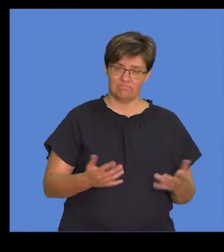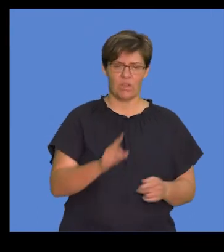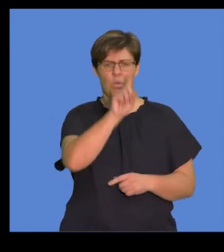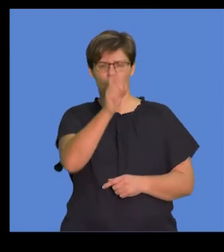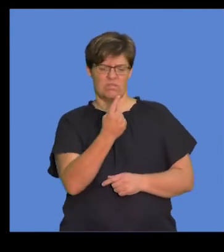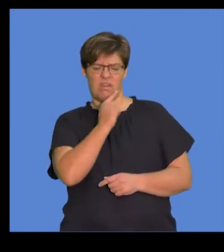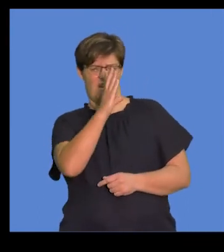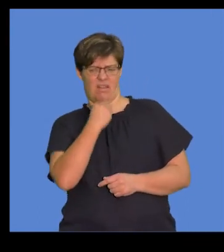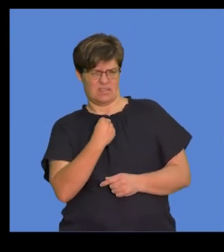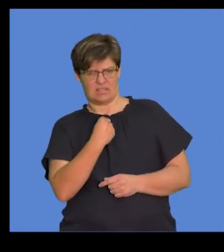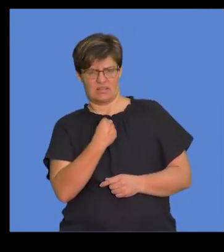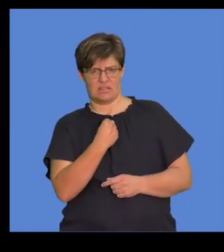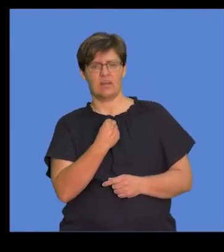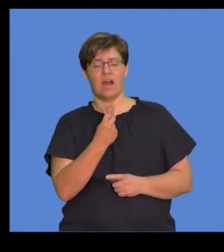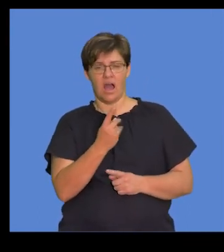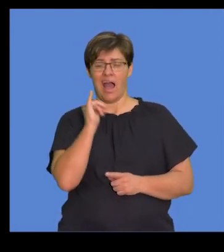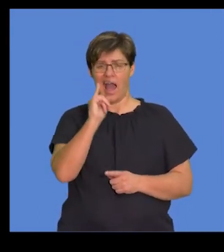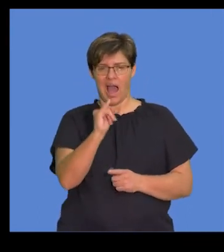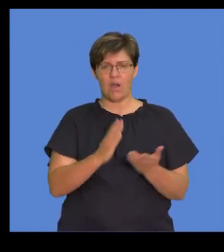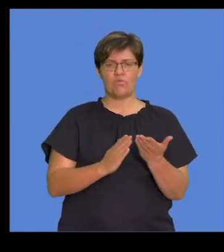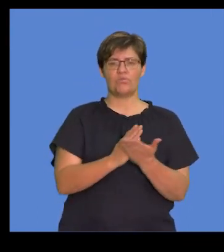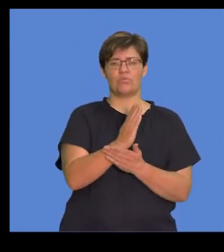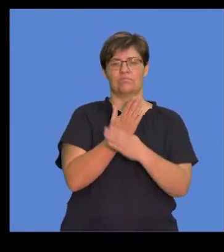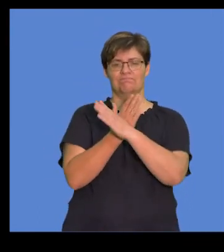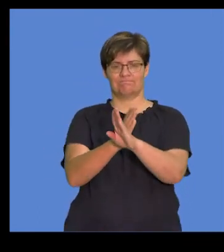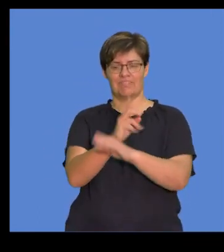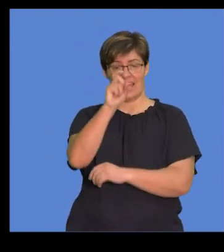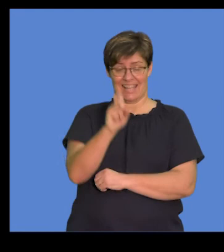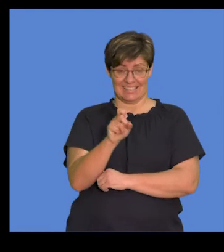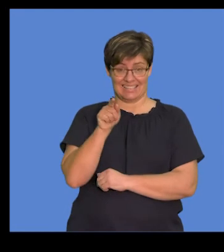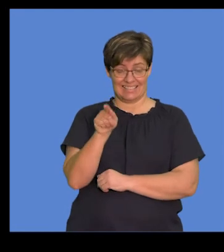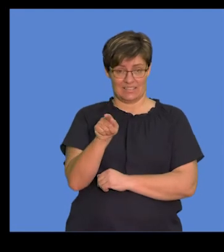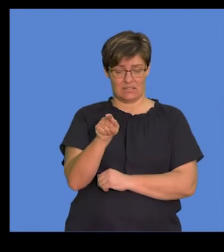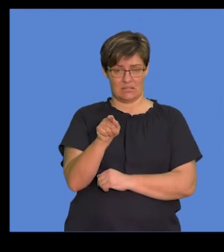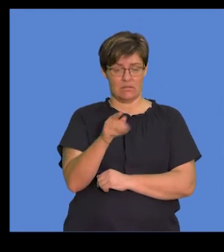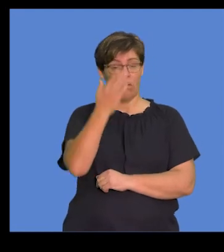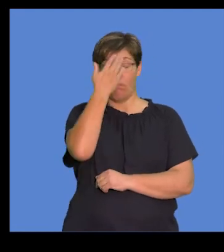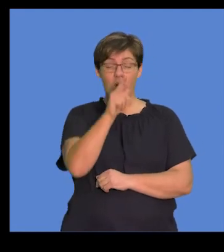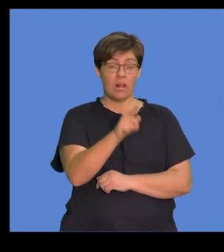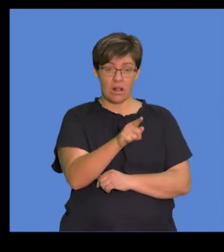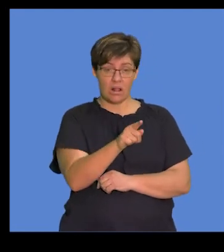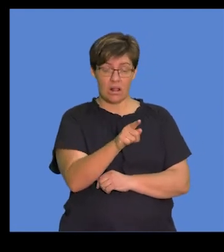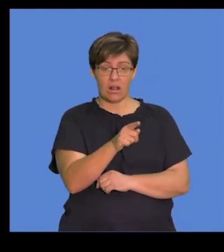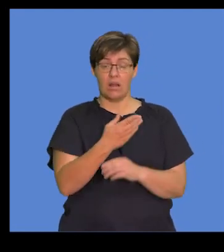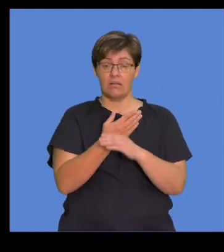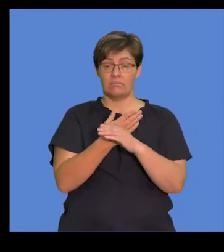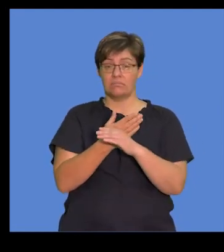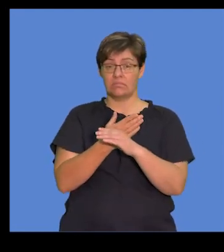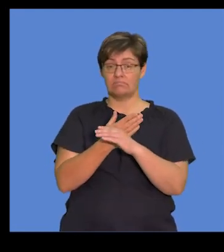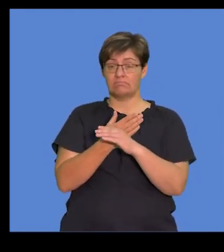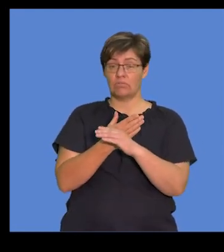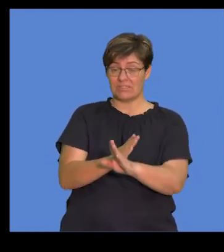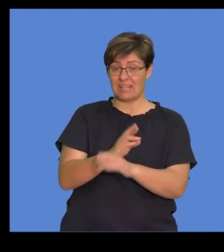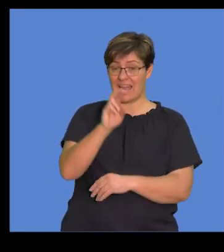Okay, so now the question says to us, calculate the current passing through resistor X. we know that the current that passes through